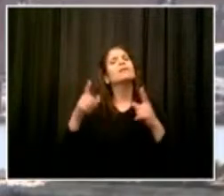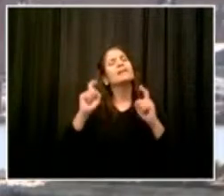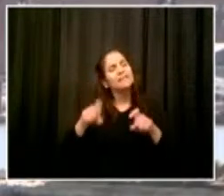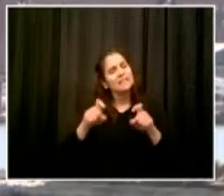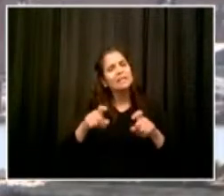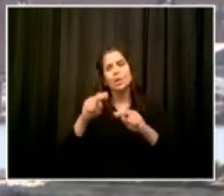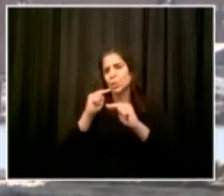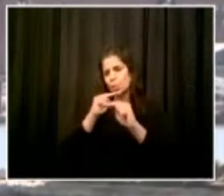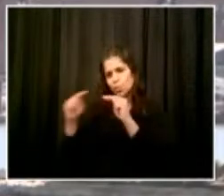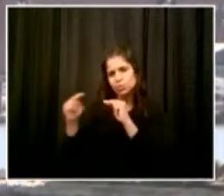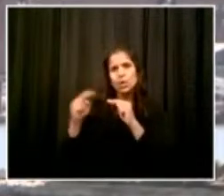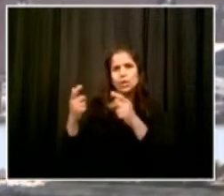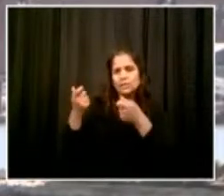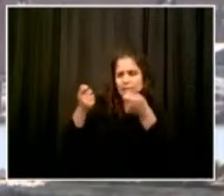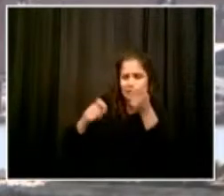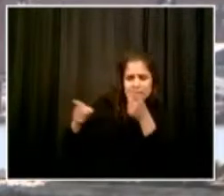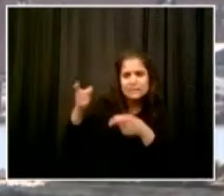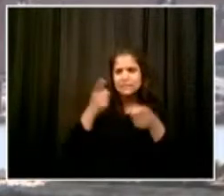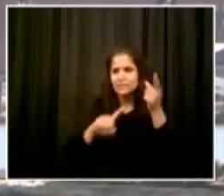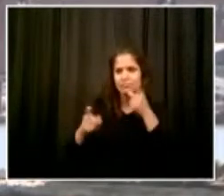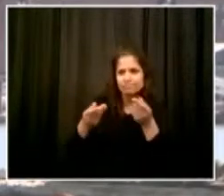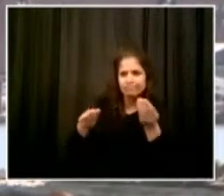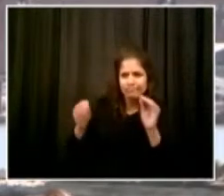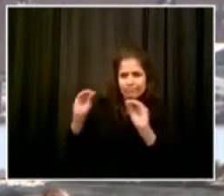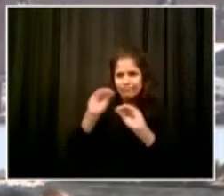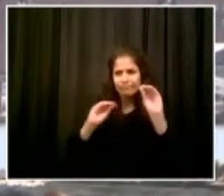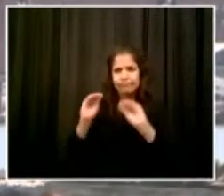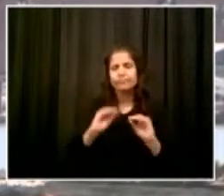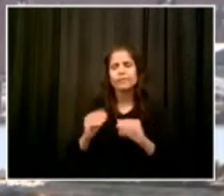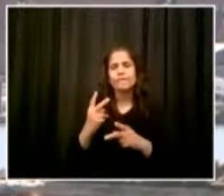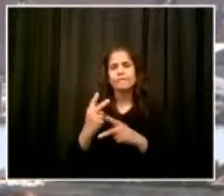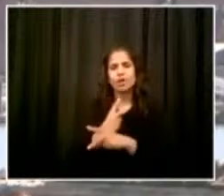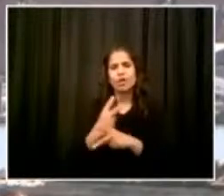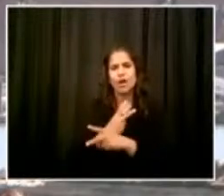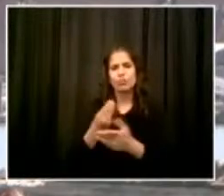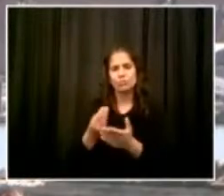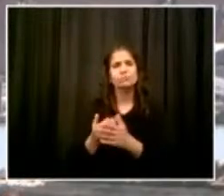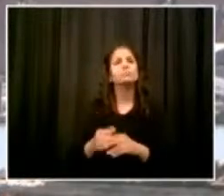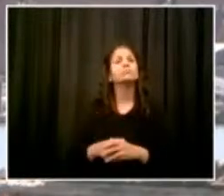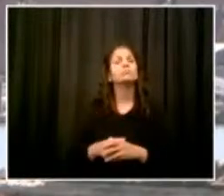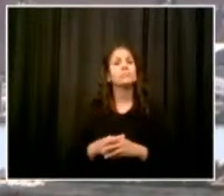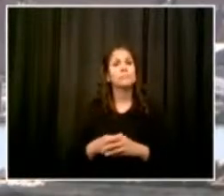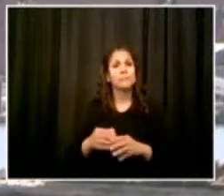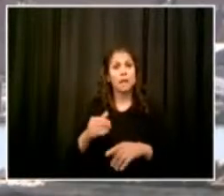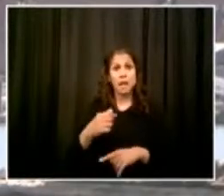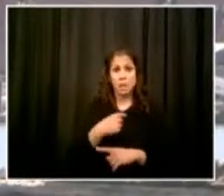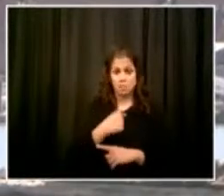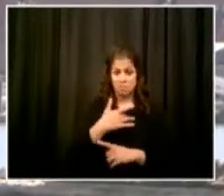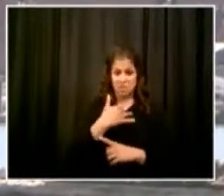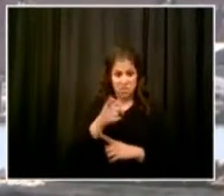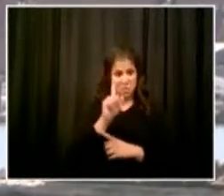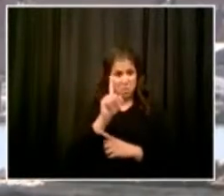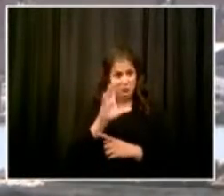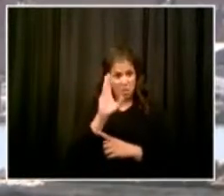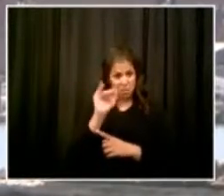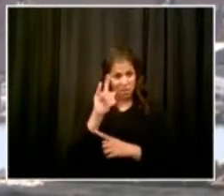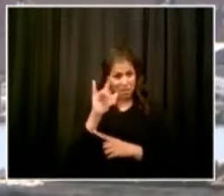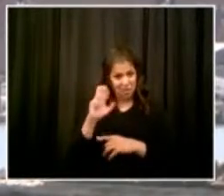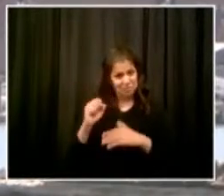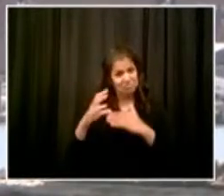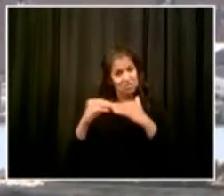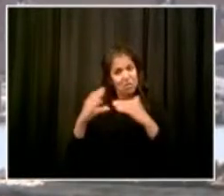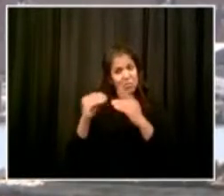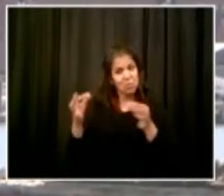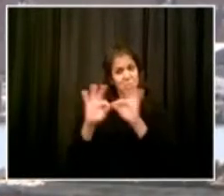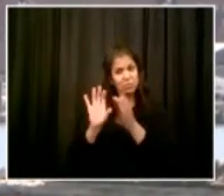not good for the NYPD? Again, I'm not in anybody else's mind. I respect everyone. I'm not going to give you a number